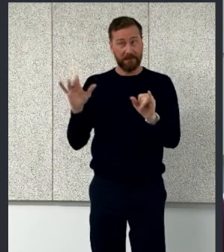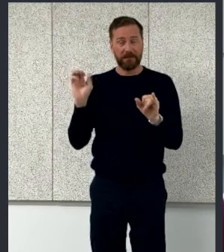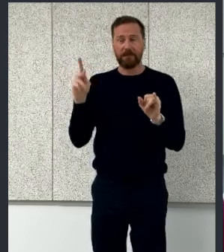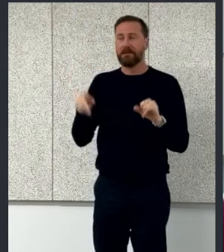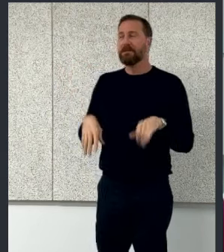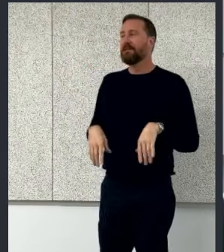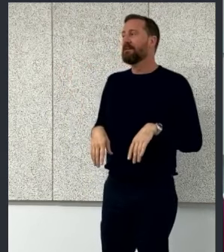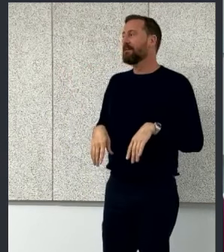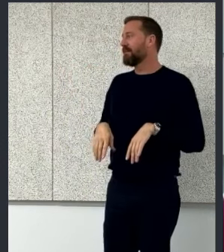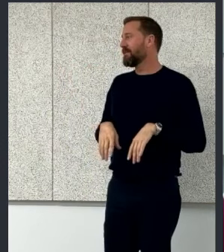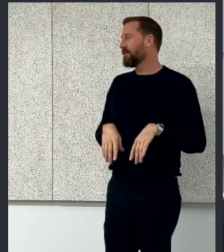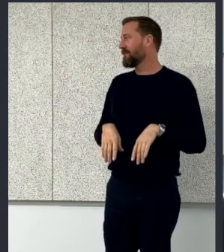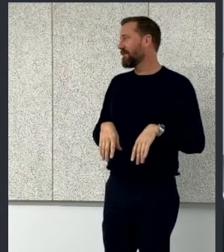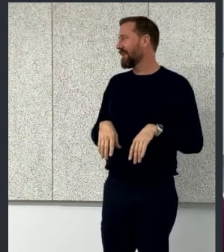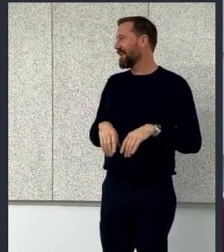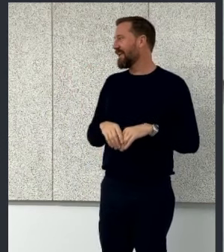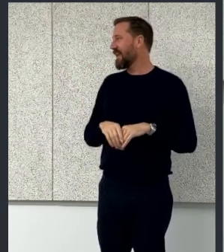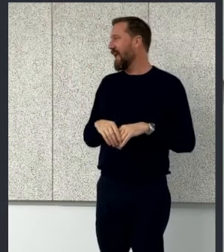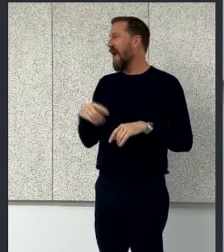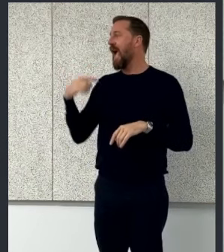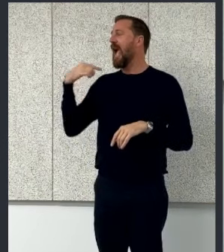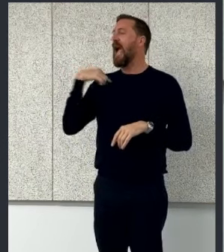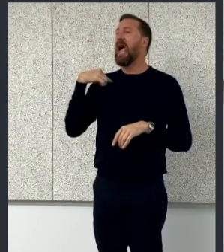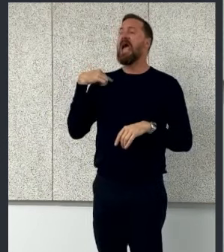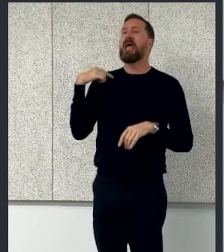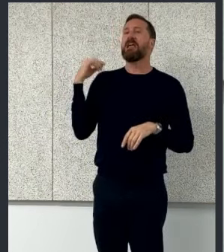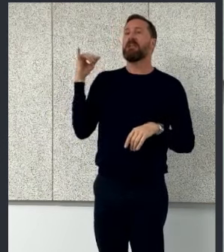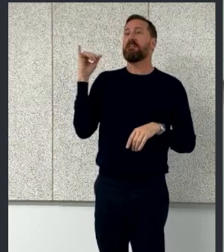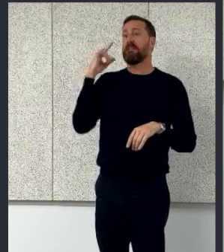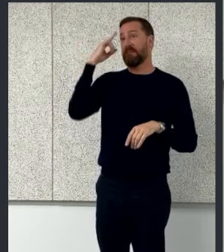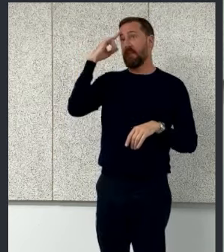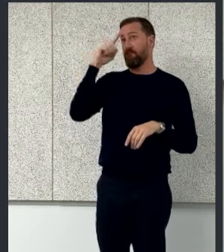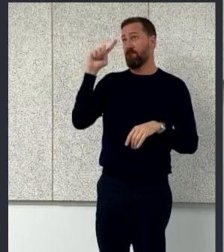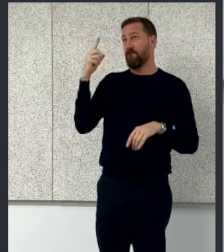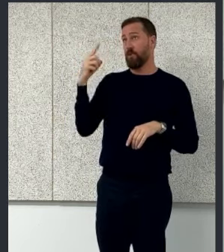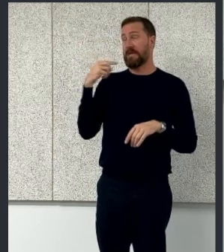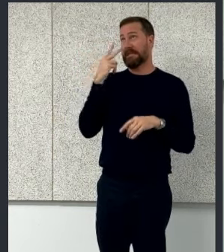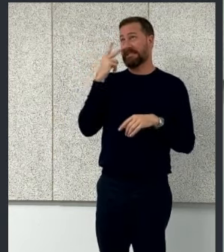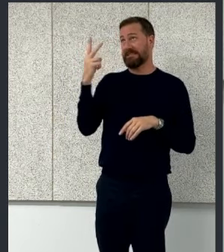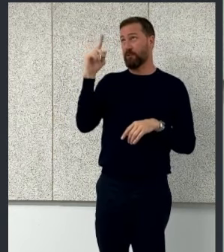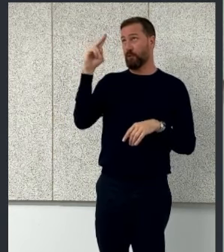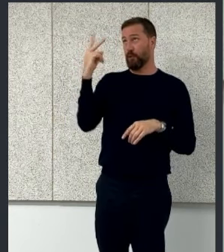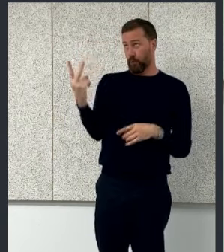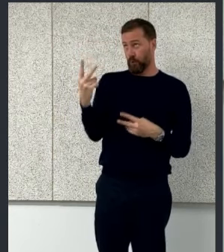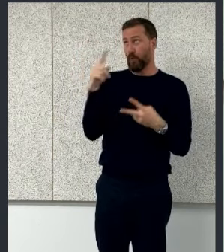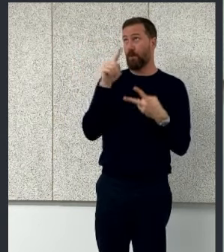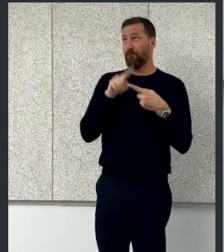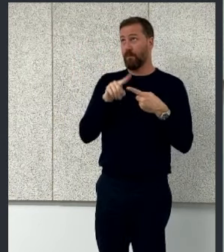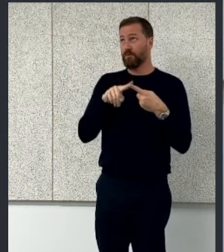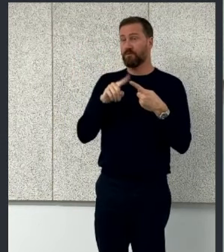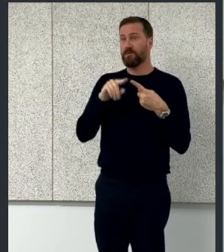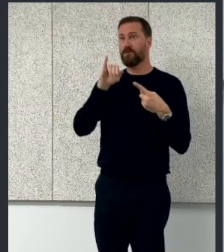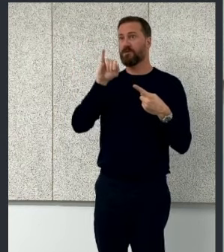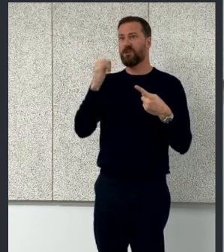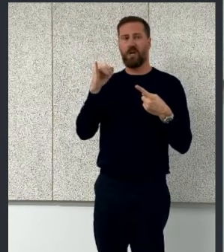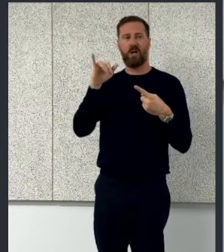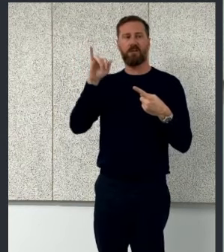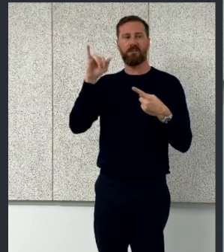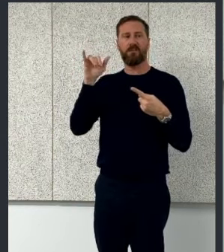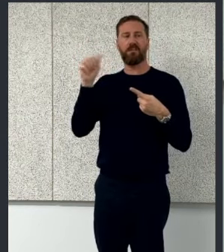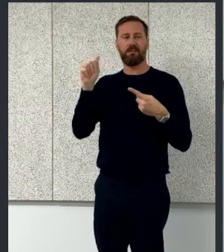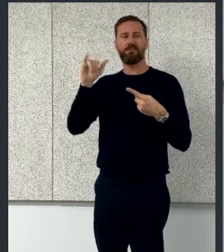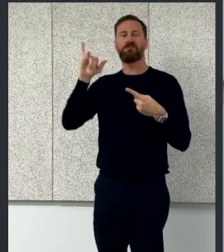Okay. I'm going to say two. Yeah. The first one was Jada's African Braiding, which was